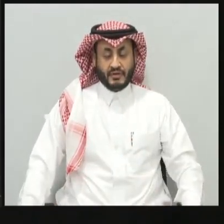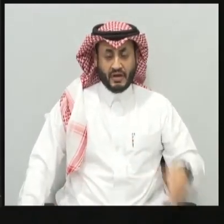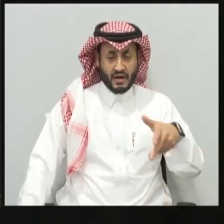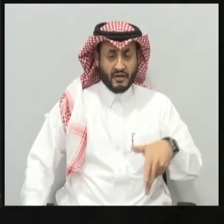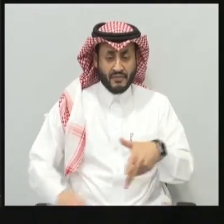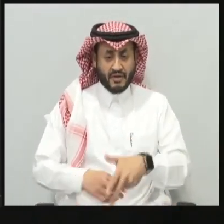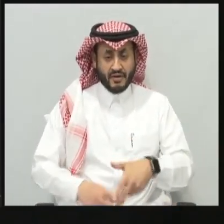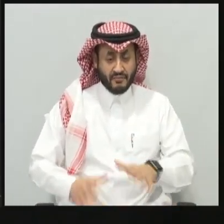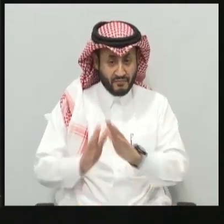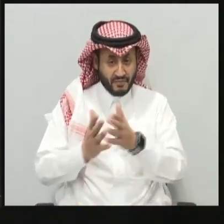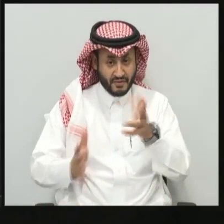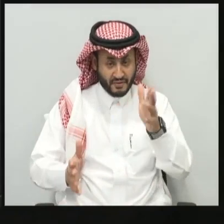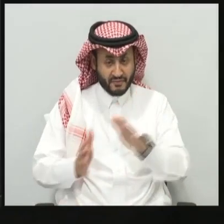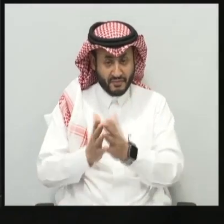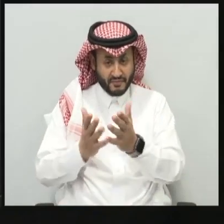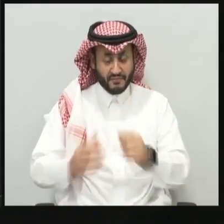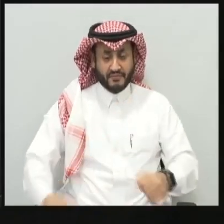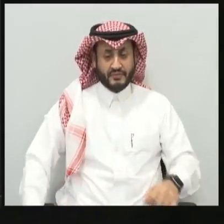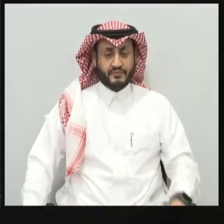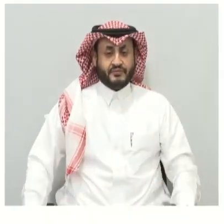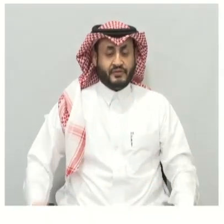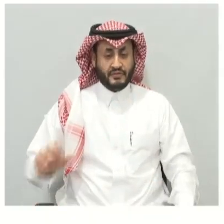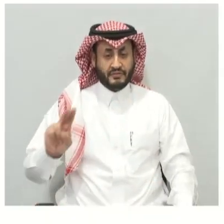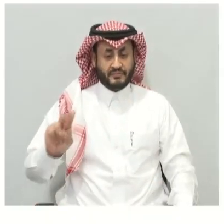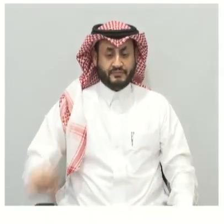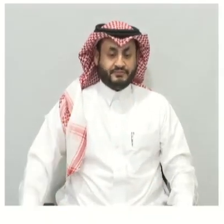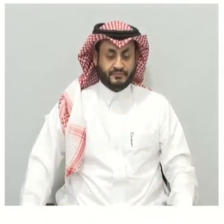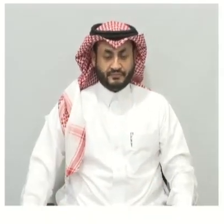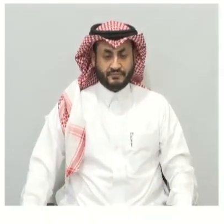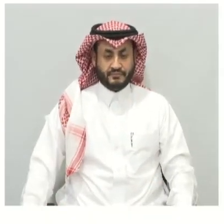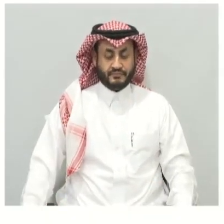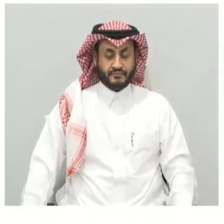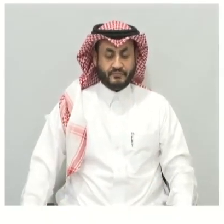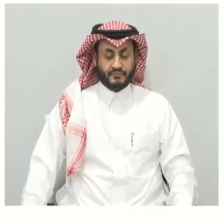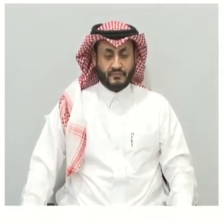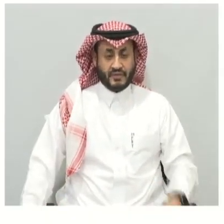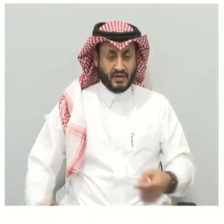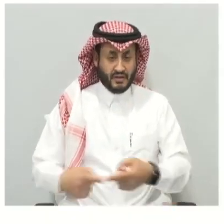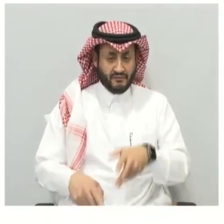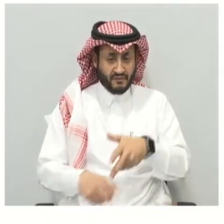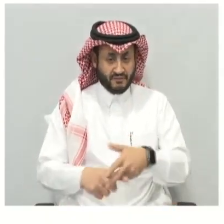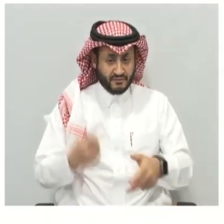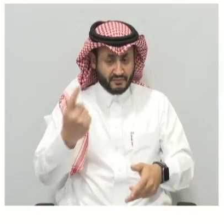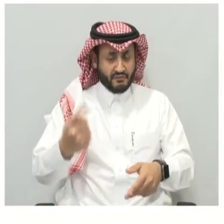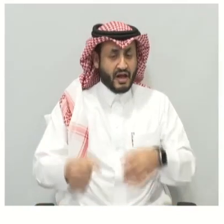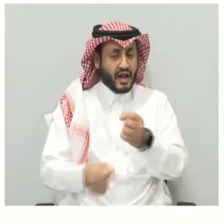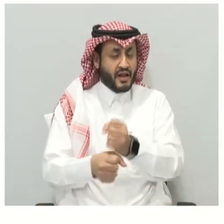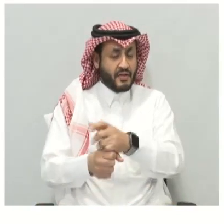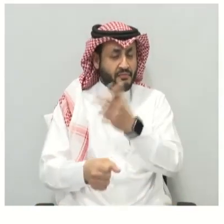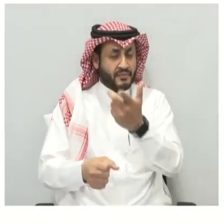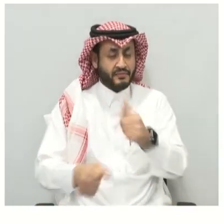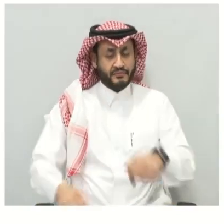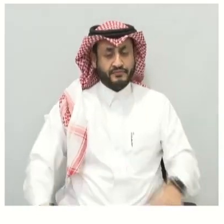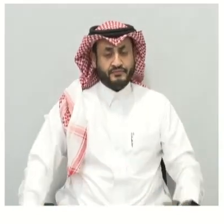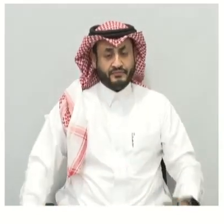new textbook, this textbook called Super Goal Number 2. And today we will be learning the first unit. What do you do? The lesson